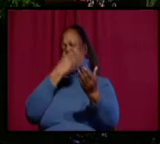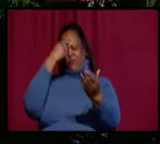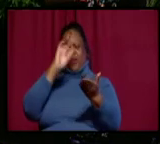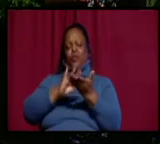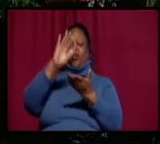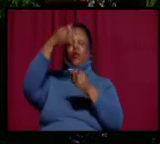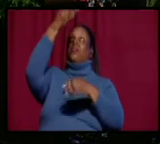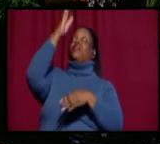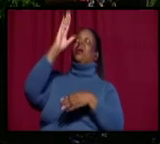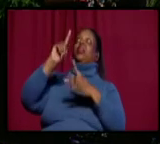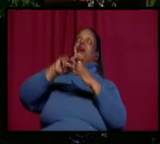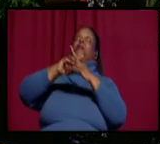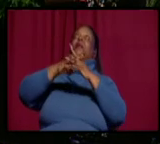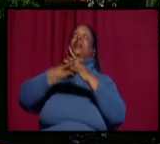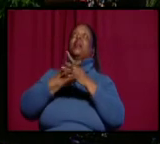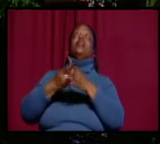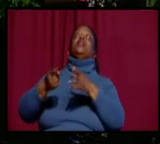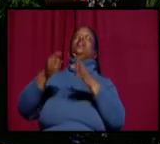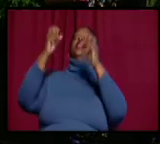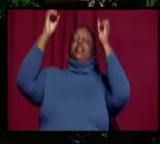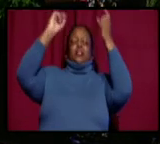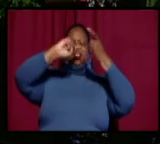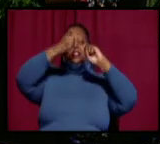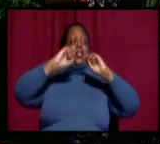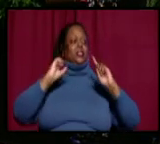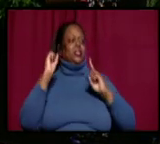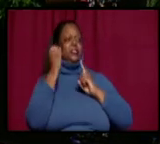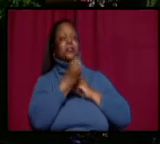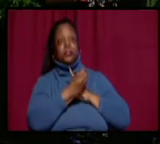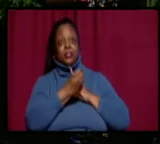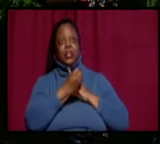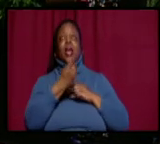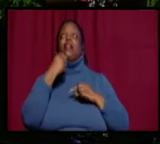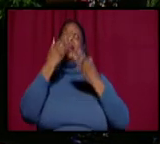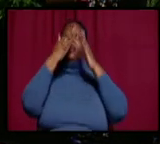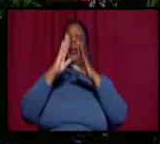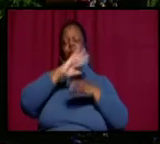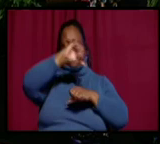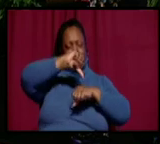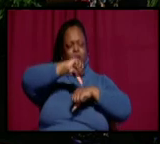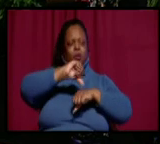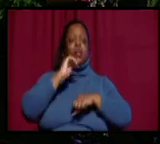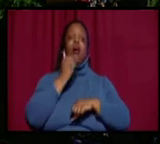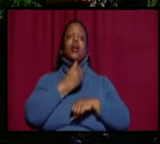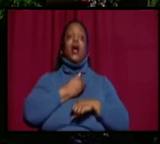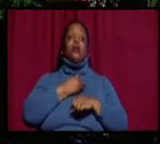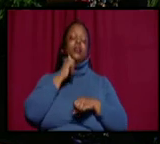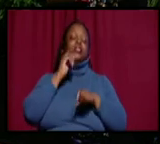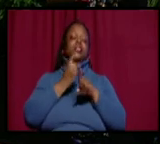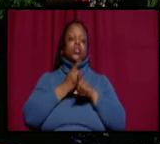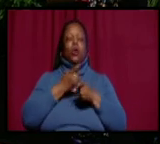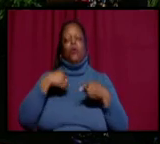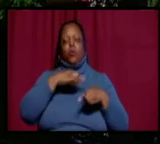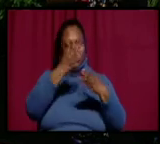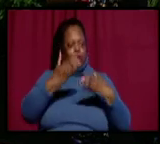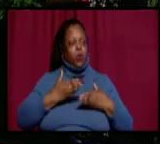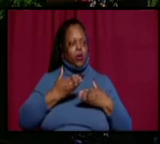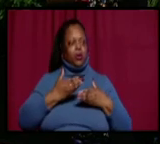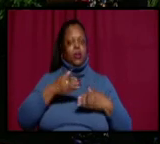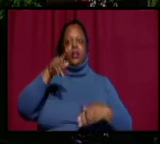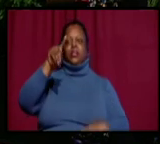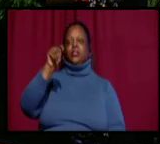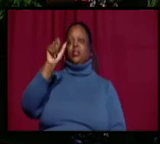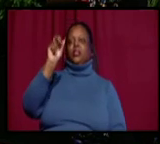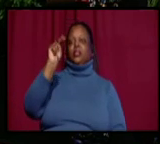of God begins to fall. I thank God for the weight of the anointing that rests upon our baby sister. We want to welcome